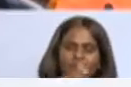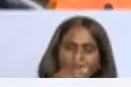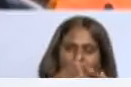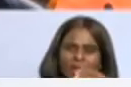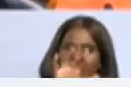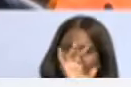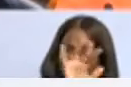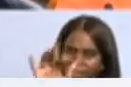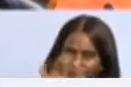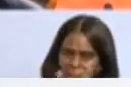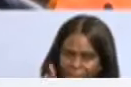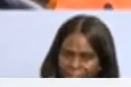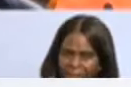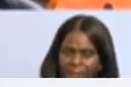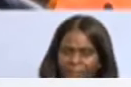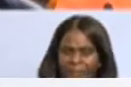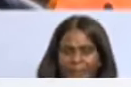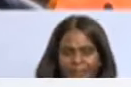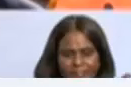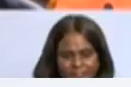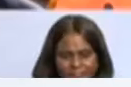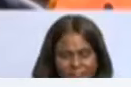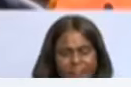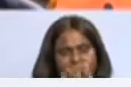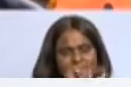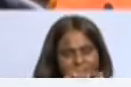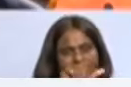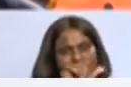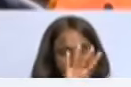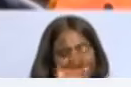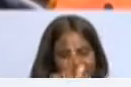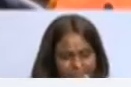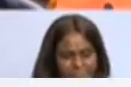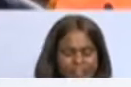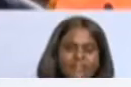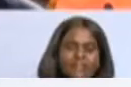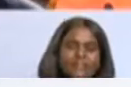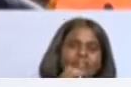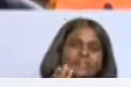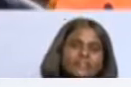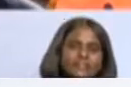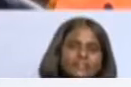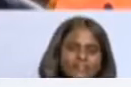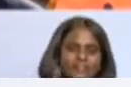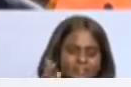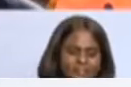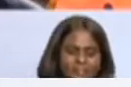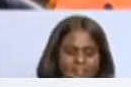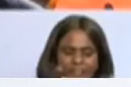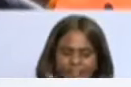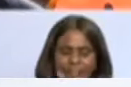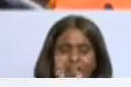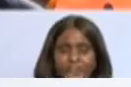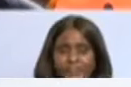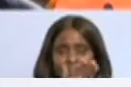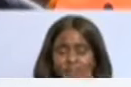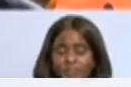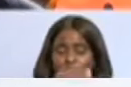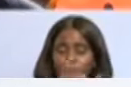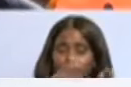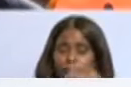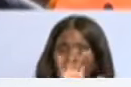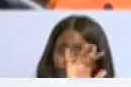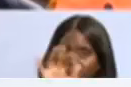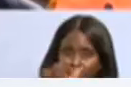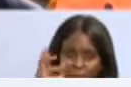metering regulations of 2024. It's now in place. The net metering system